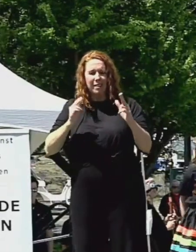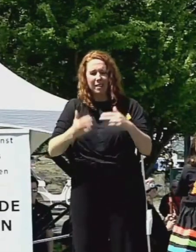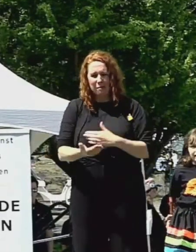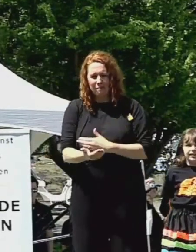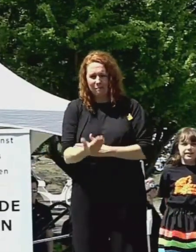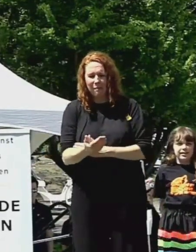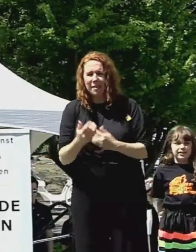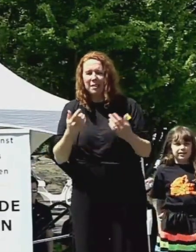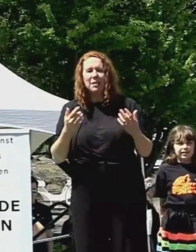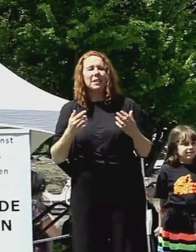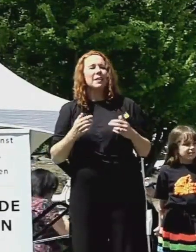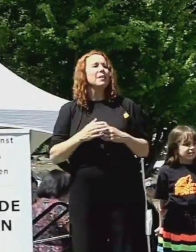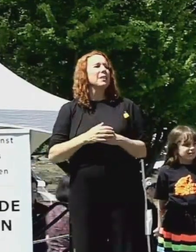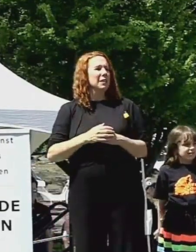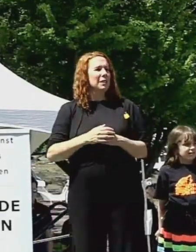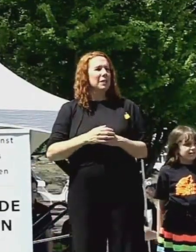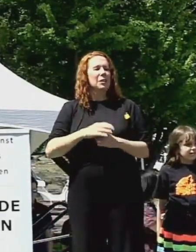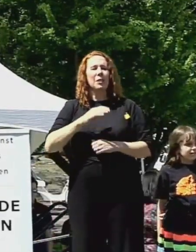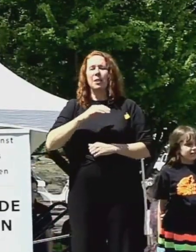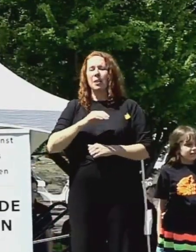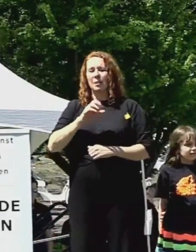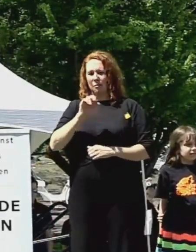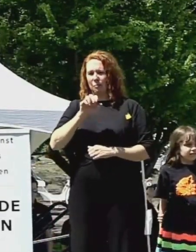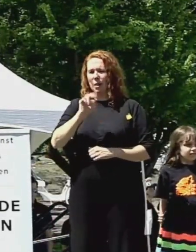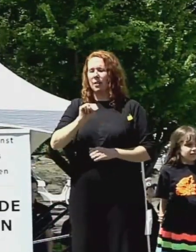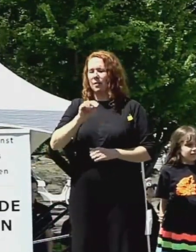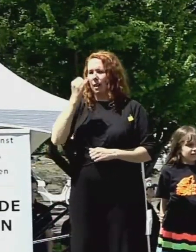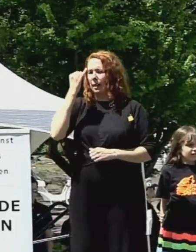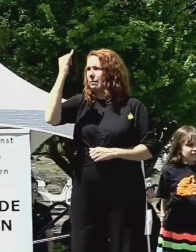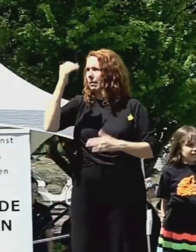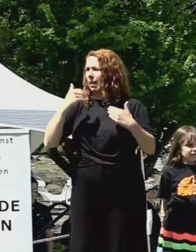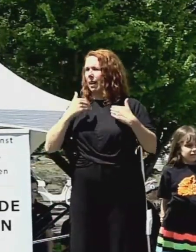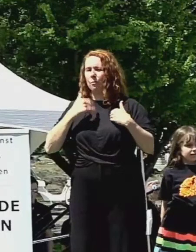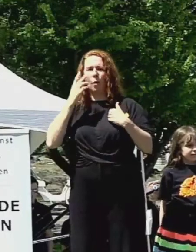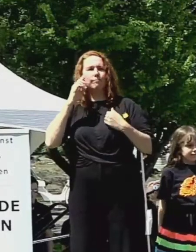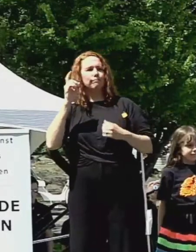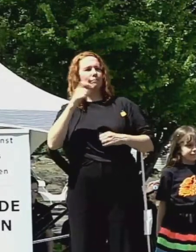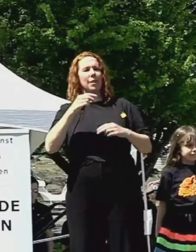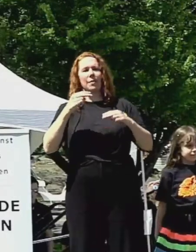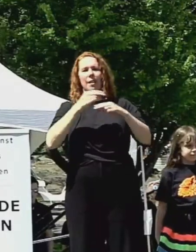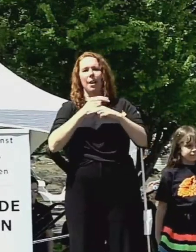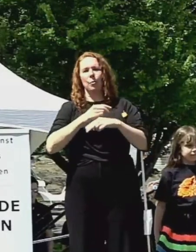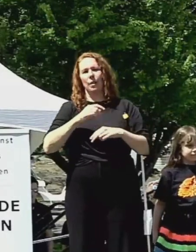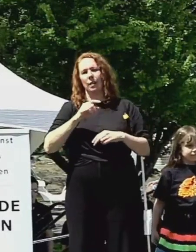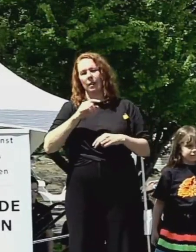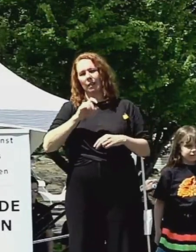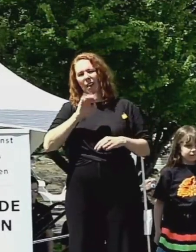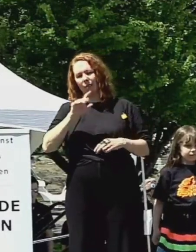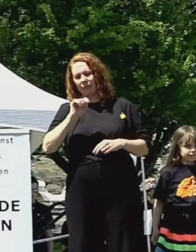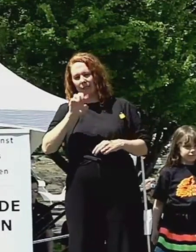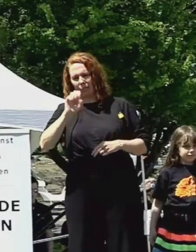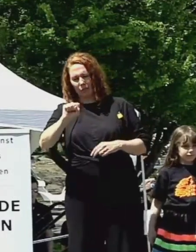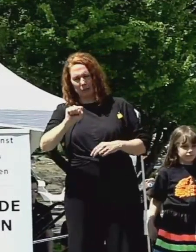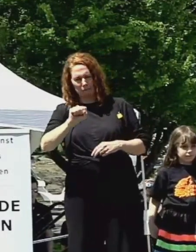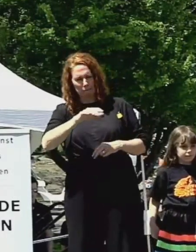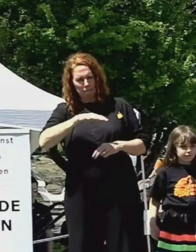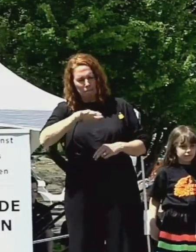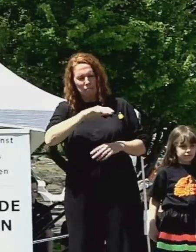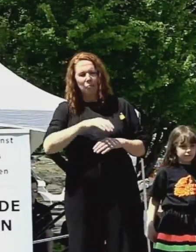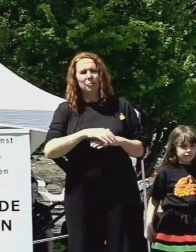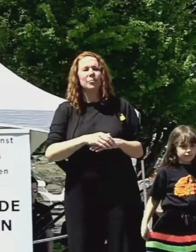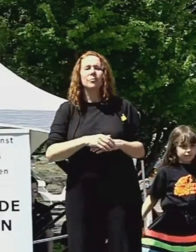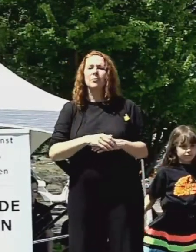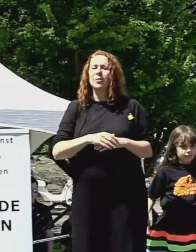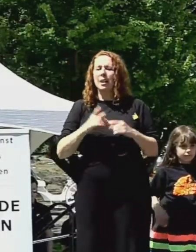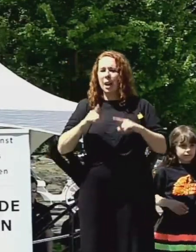and she had that idea along the Highway of Tears. But when we were taught about the practices of hunting,